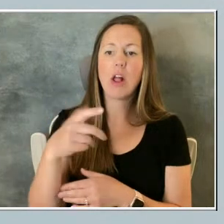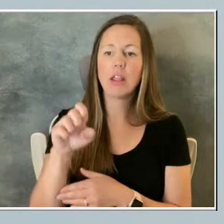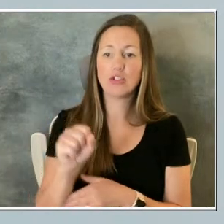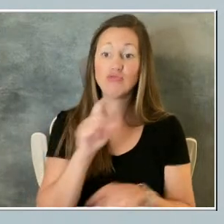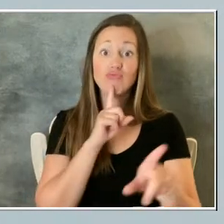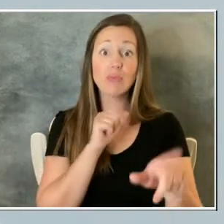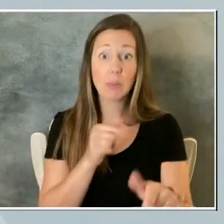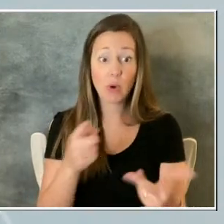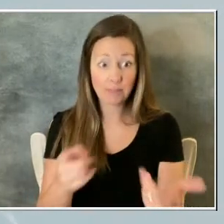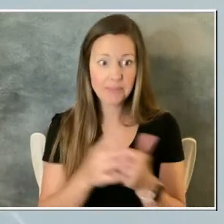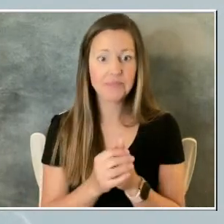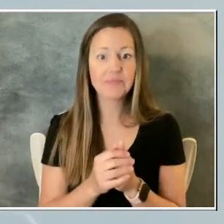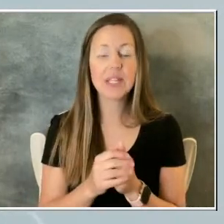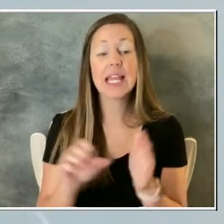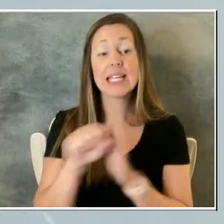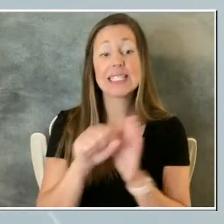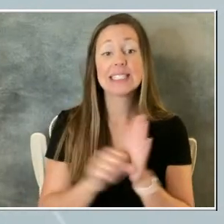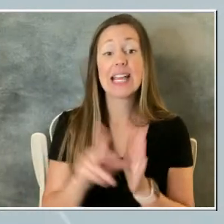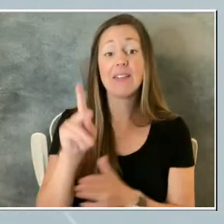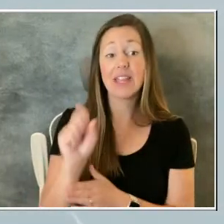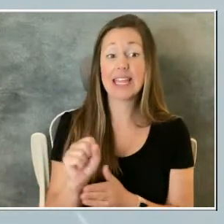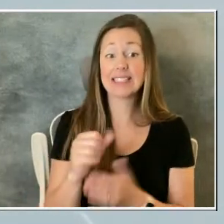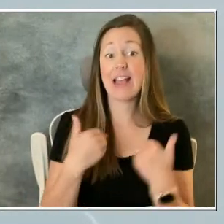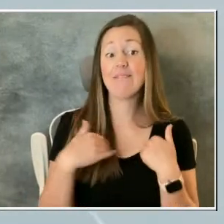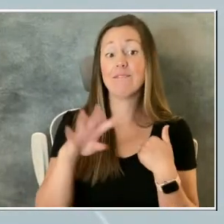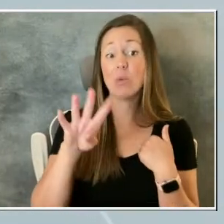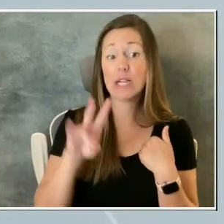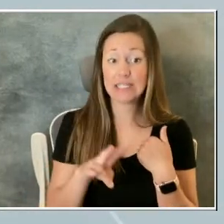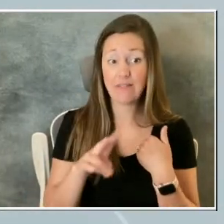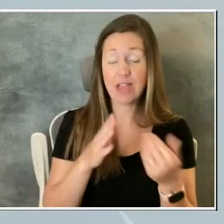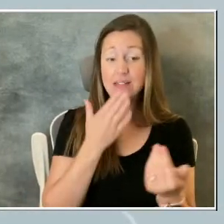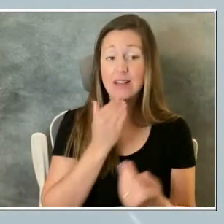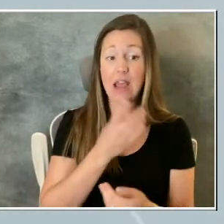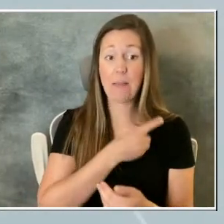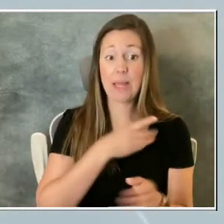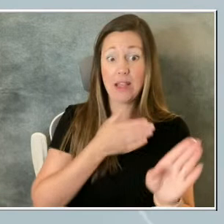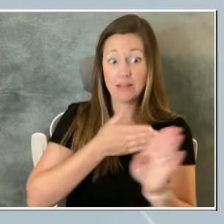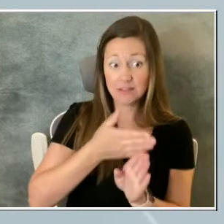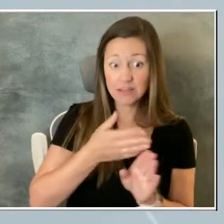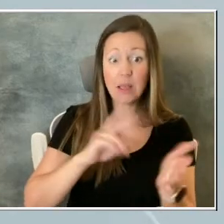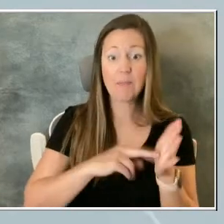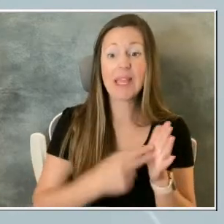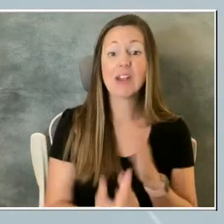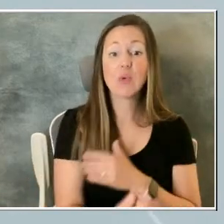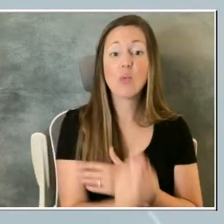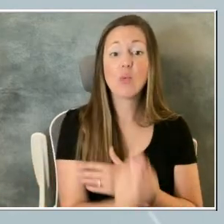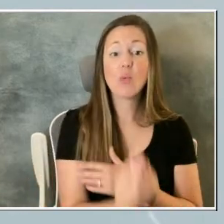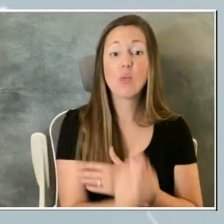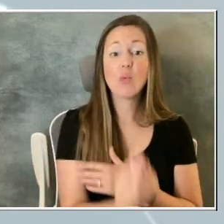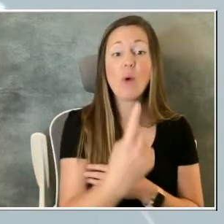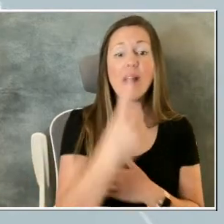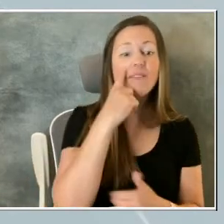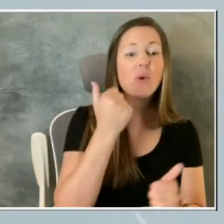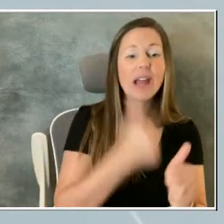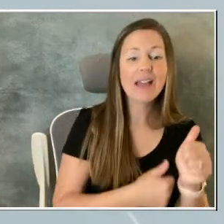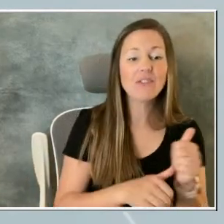Kansas, there were 47 endocrinologists. That is 1 endocrinologist for every 62,000 people in the